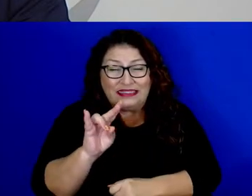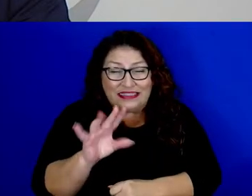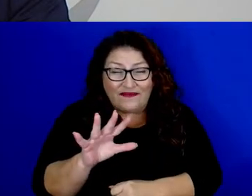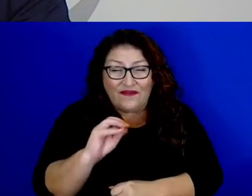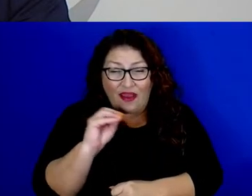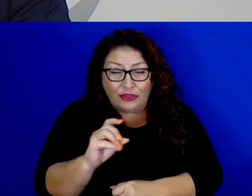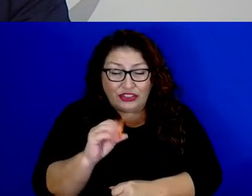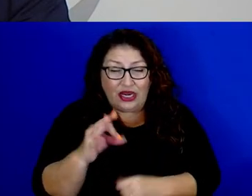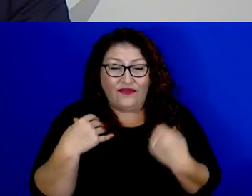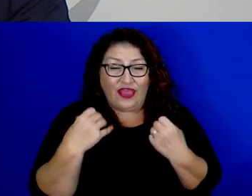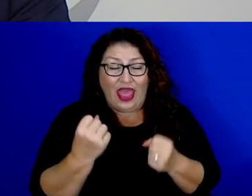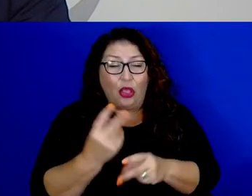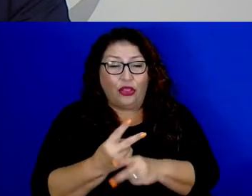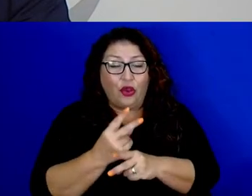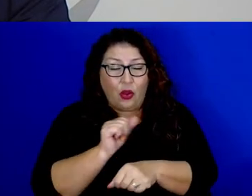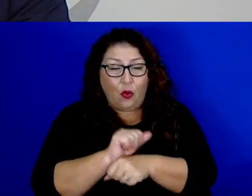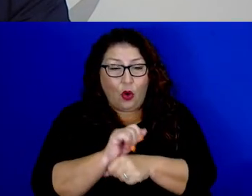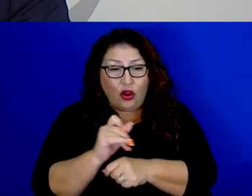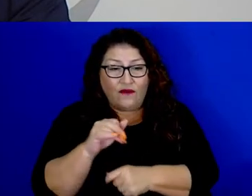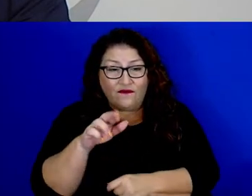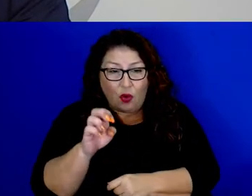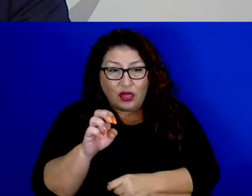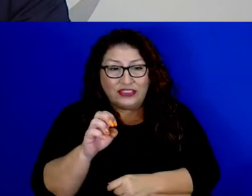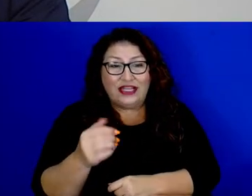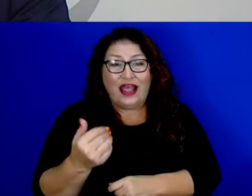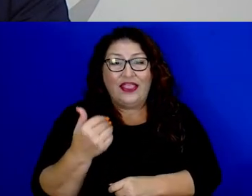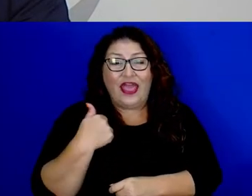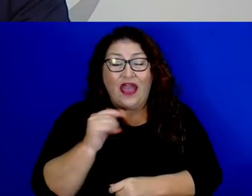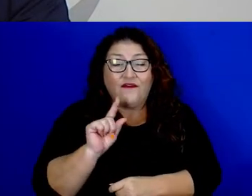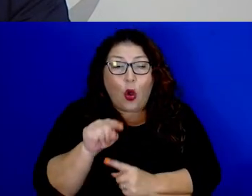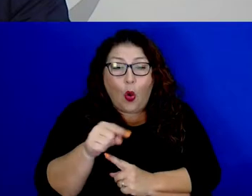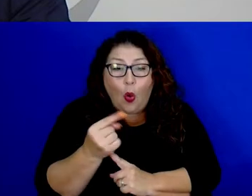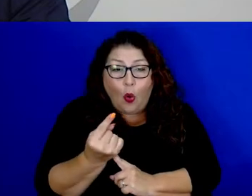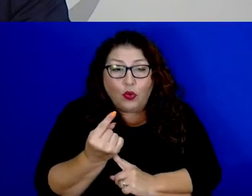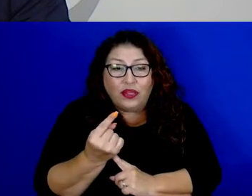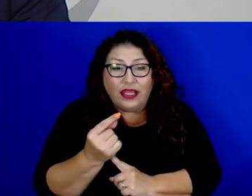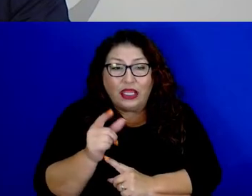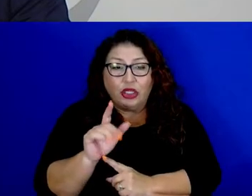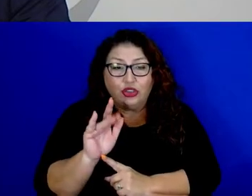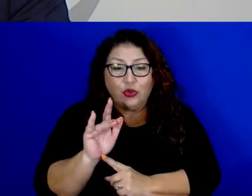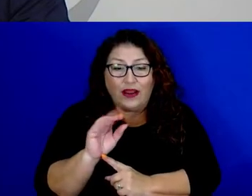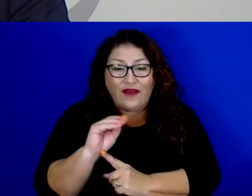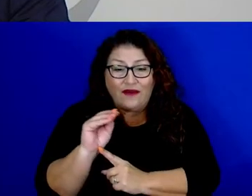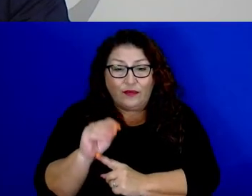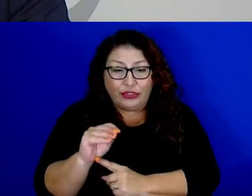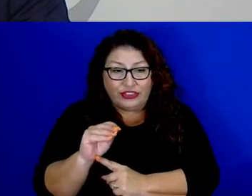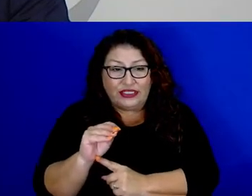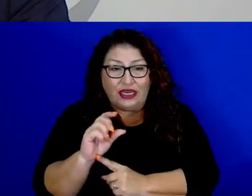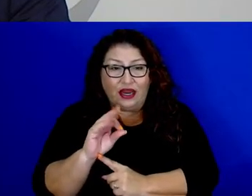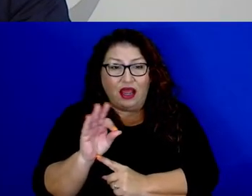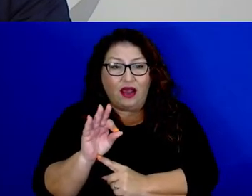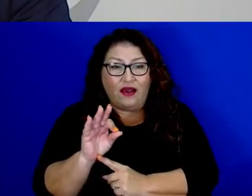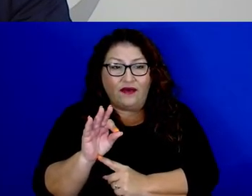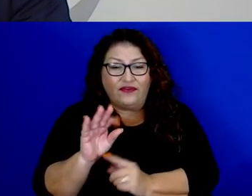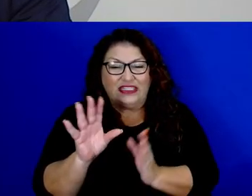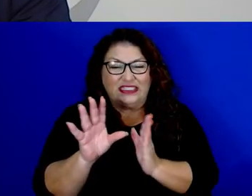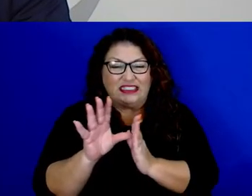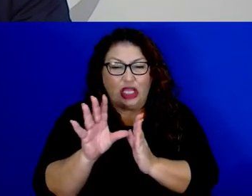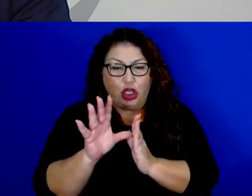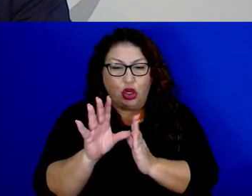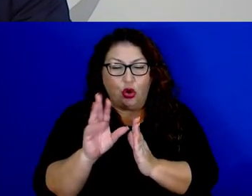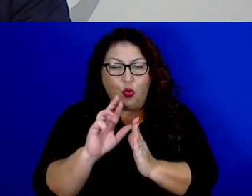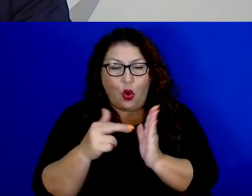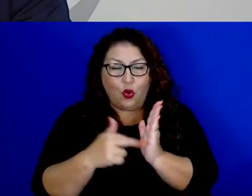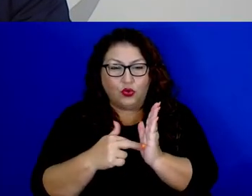workforce, they hold only 25% of senior roles. Women